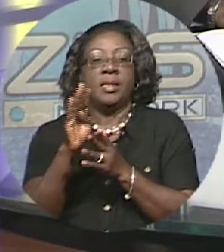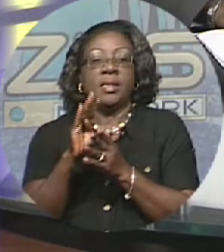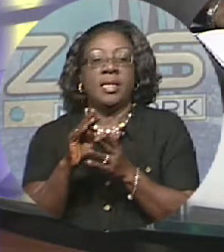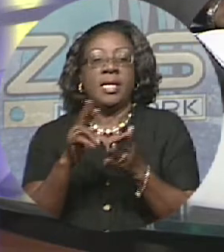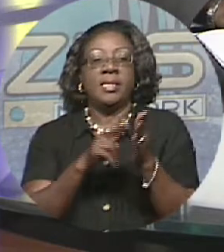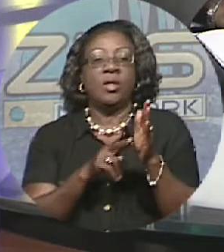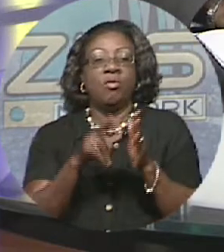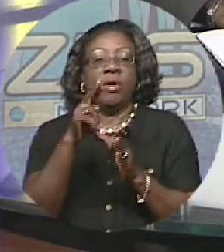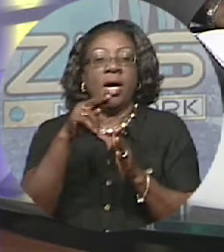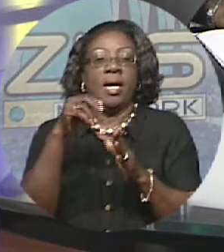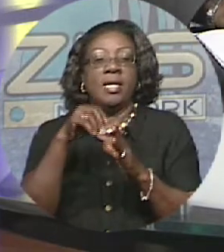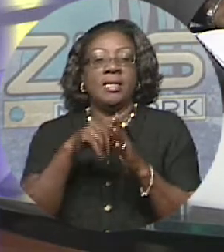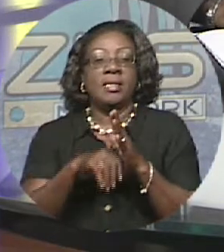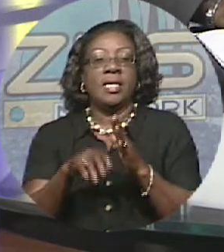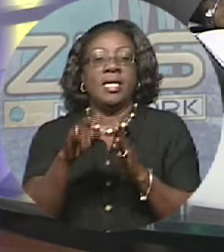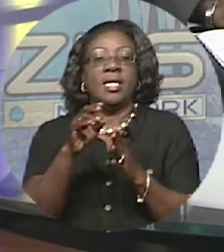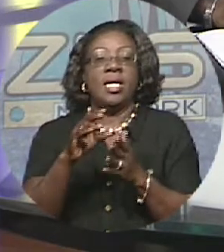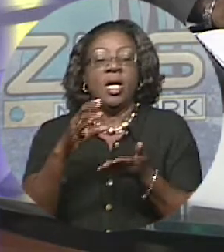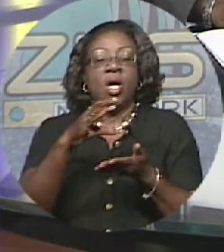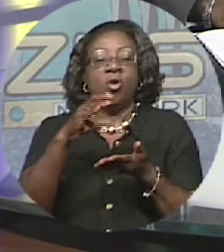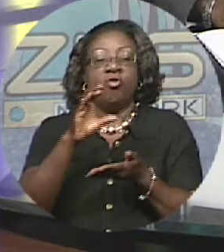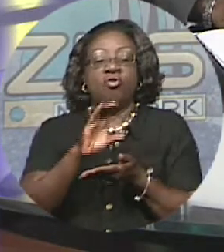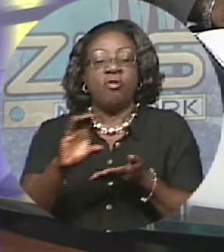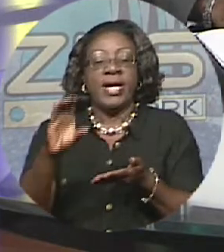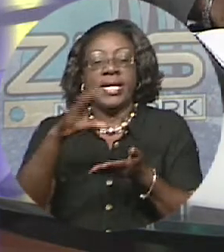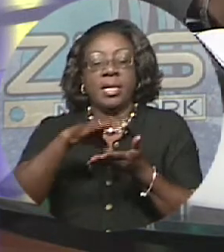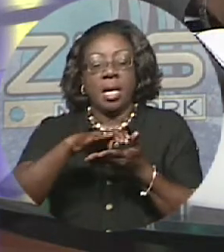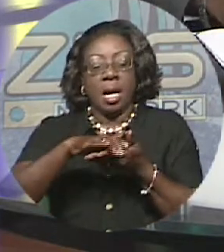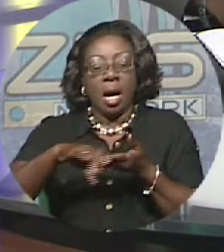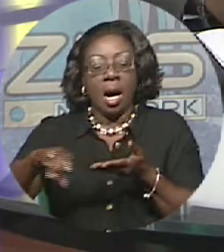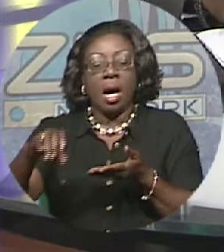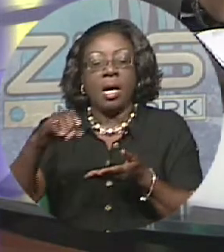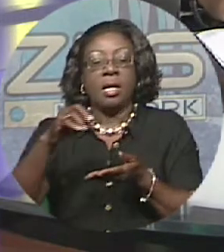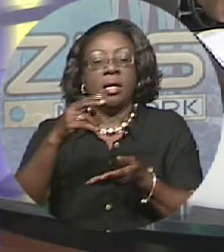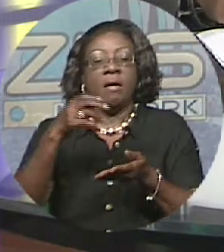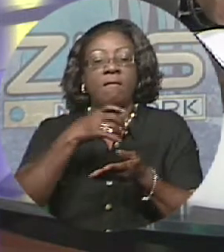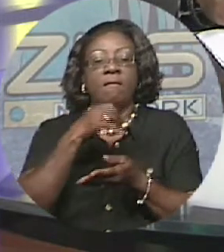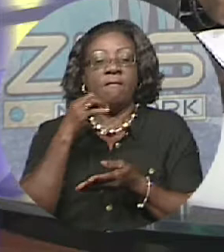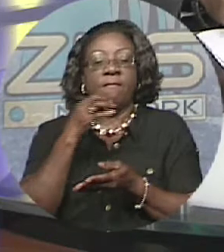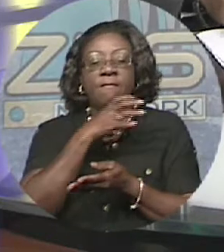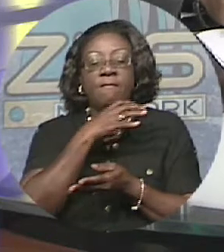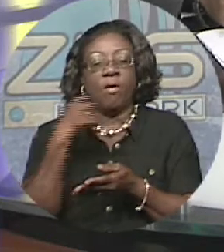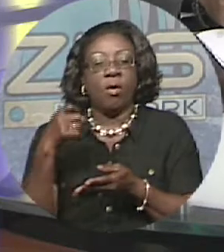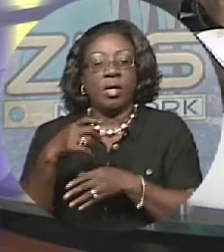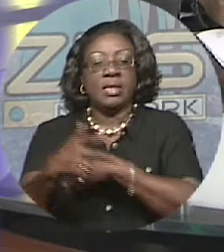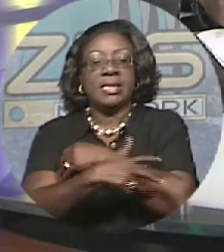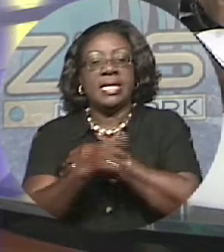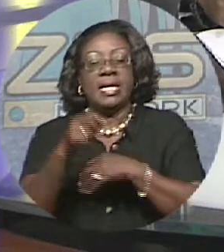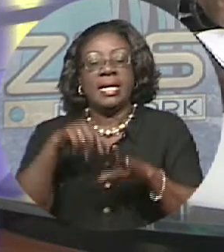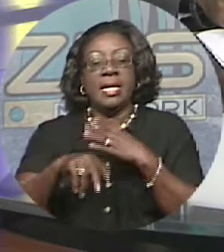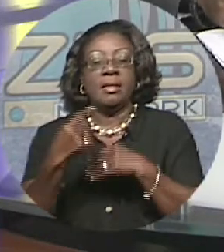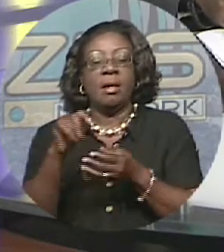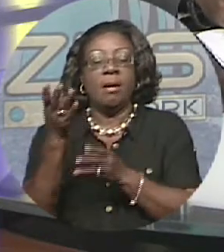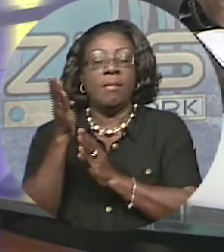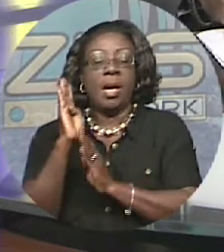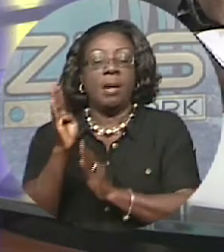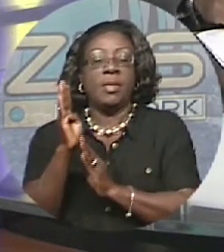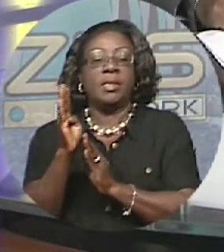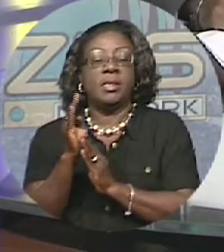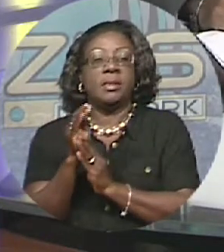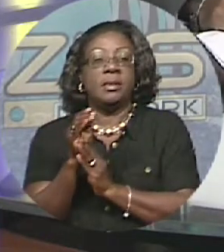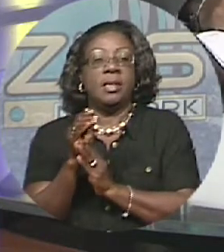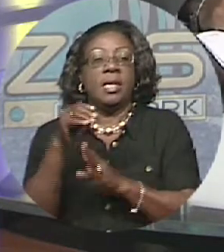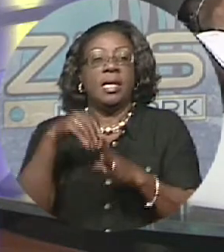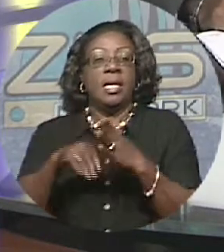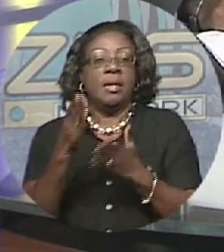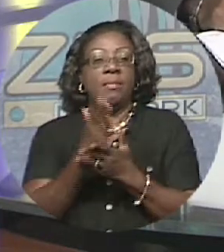in card fraud in the Bahamas as police identify new trends that have made its way locally to target unlikely Bahamians. In